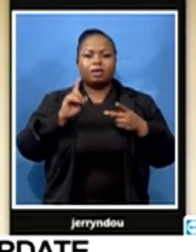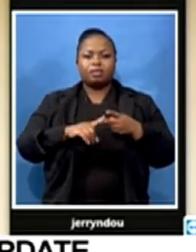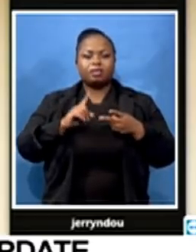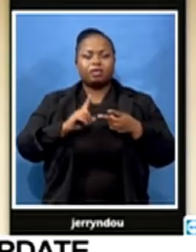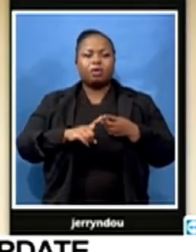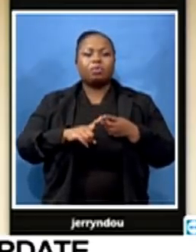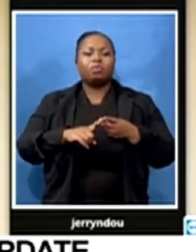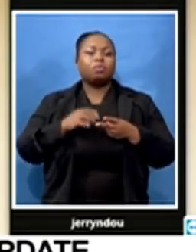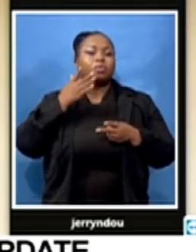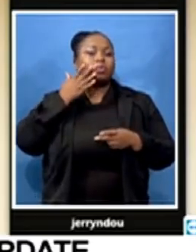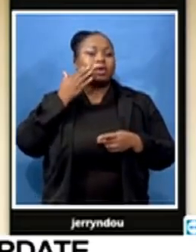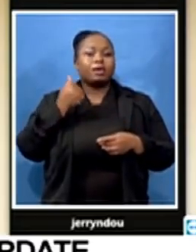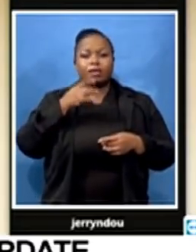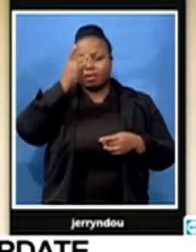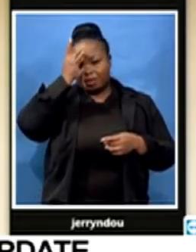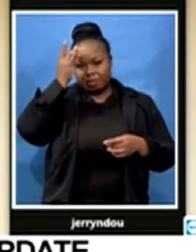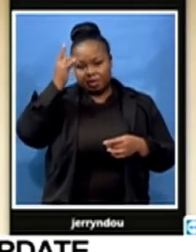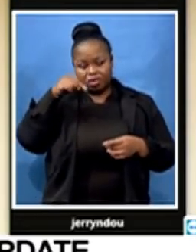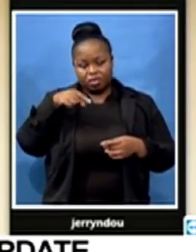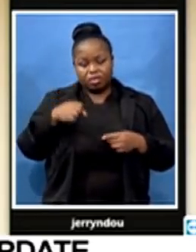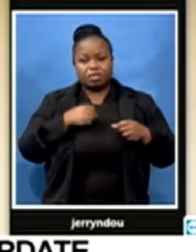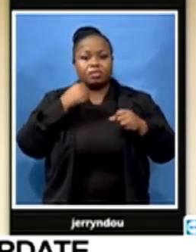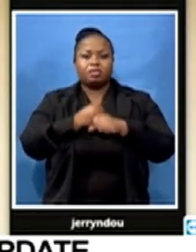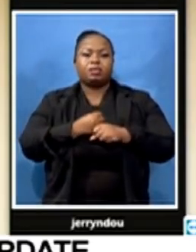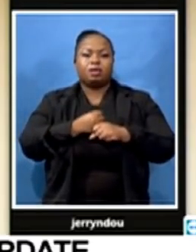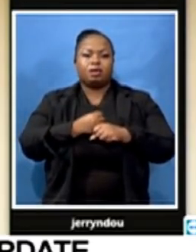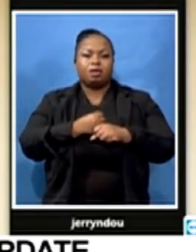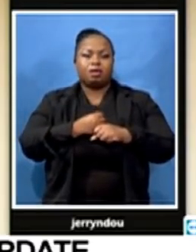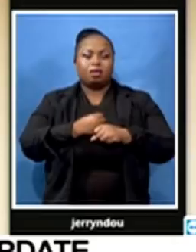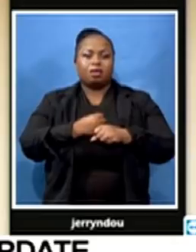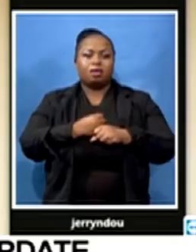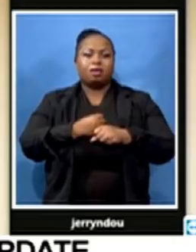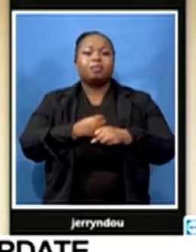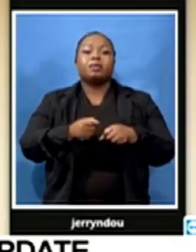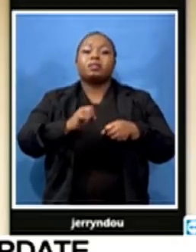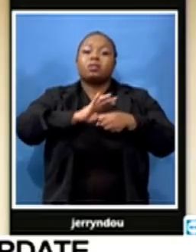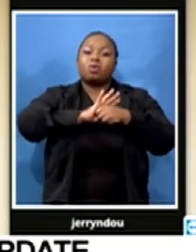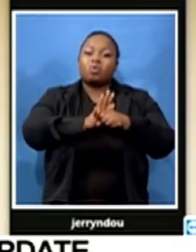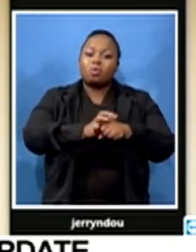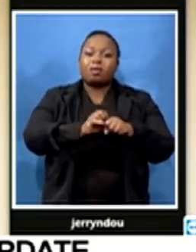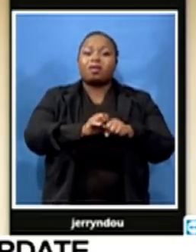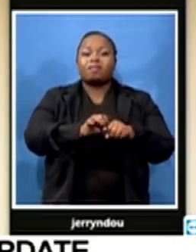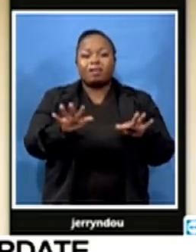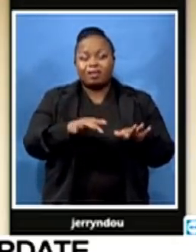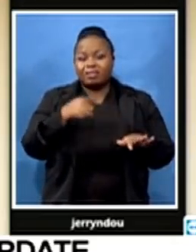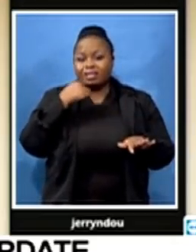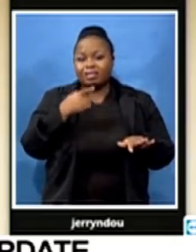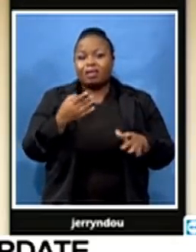their wisdom, the virus was likely to spread to all countries on the globe.